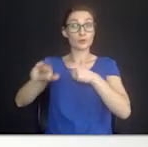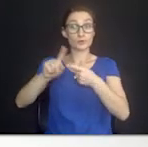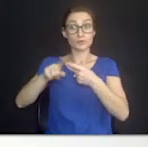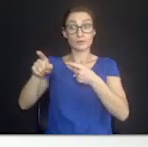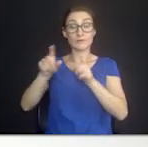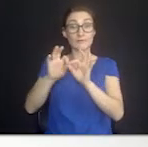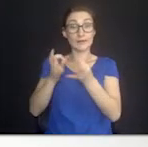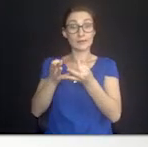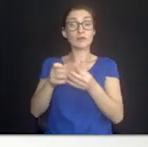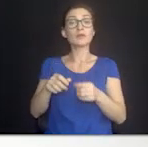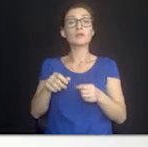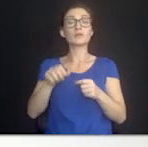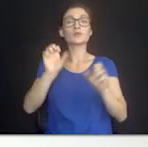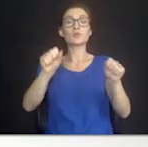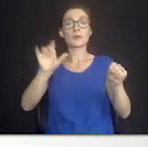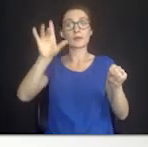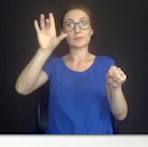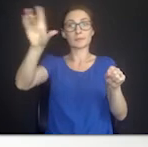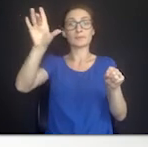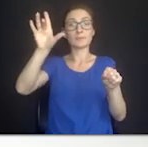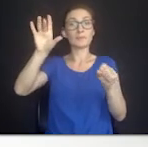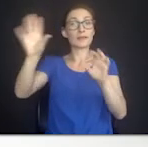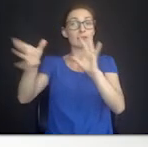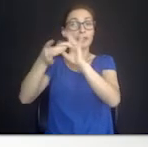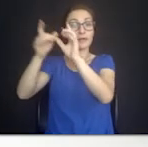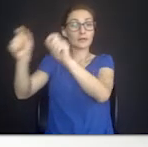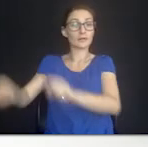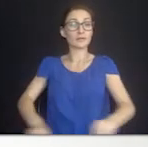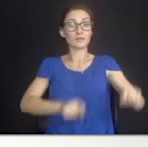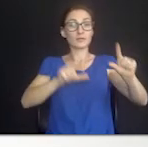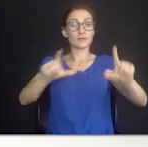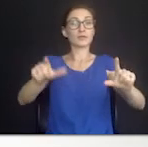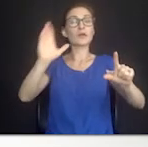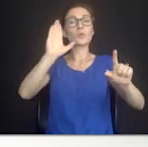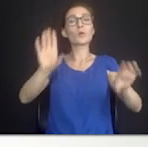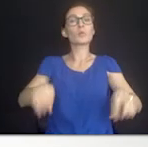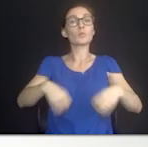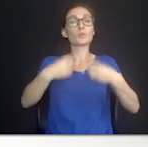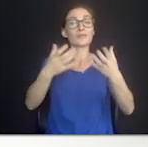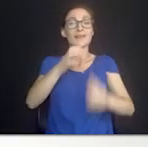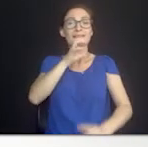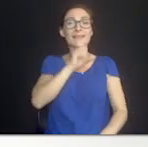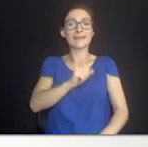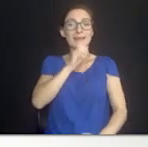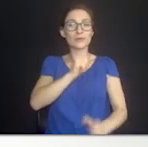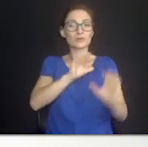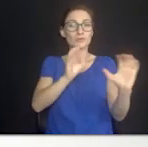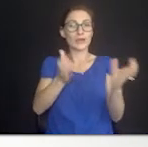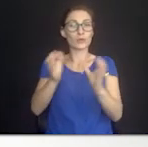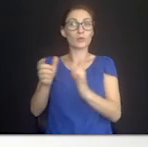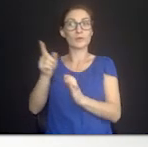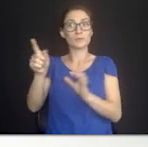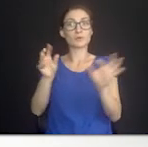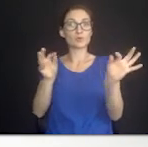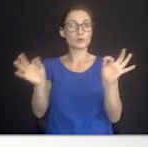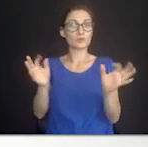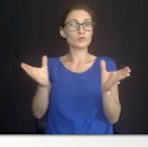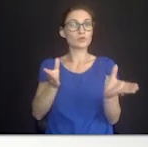open up and you read the description, it does give you the age categories that they serve. For example, on that second one.